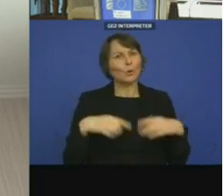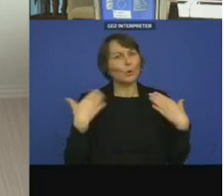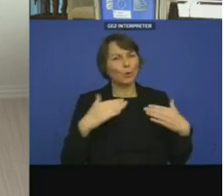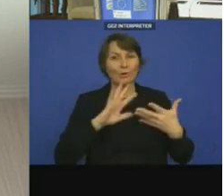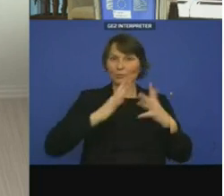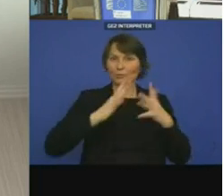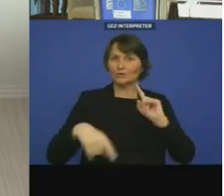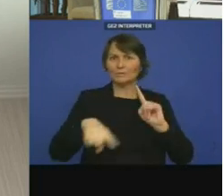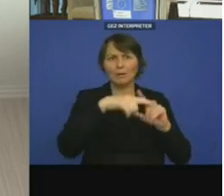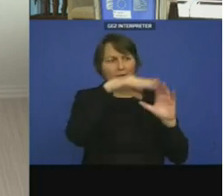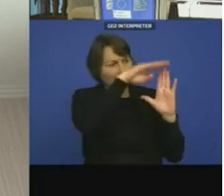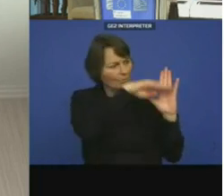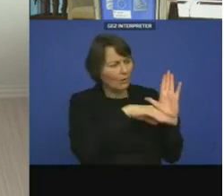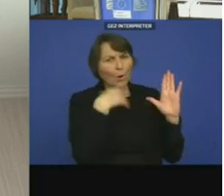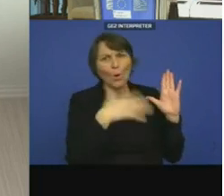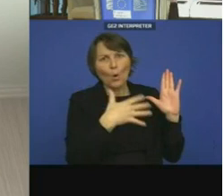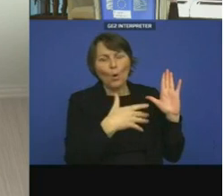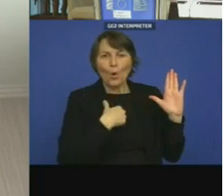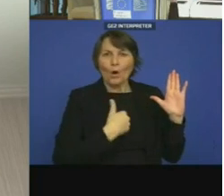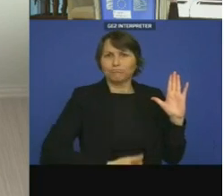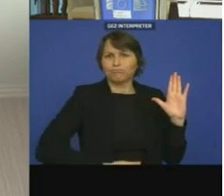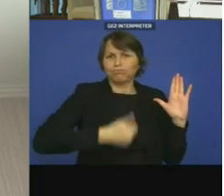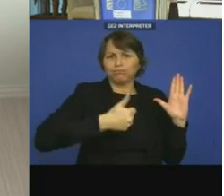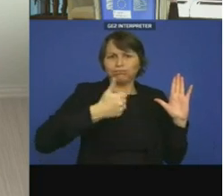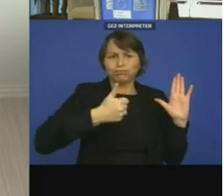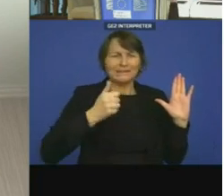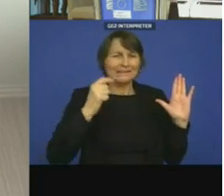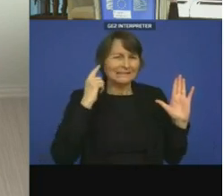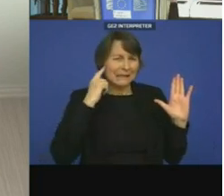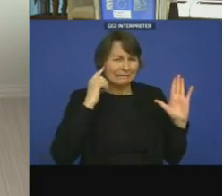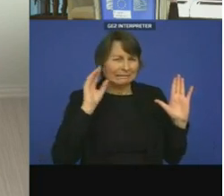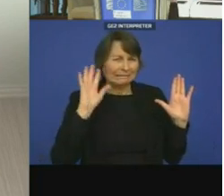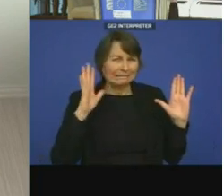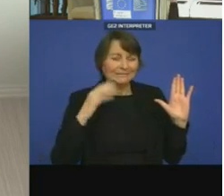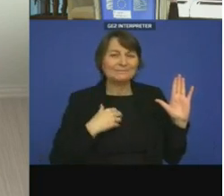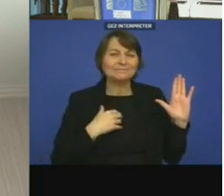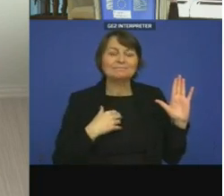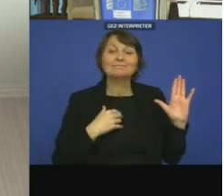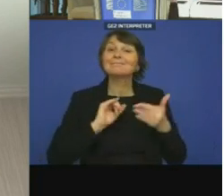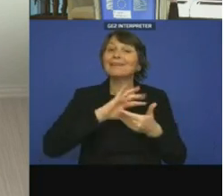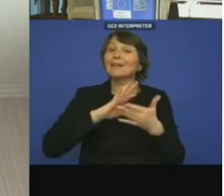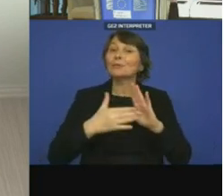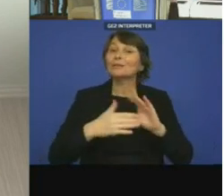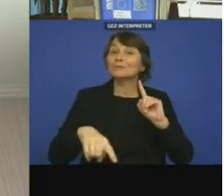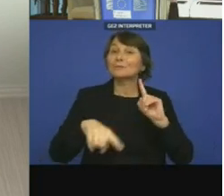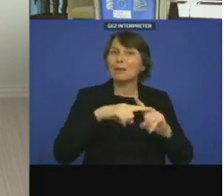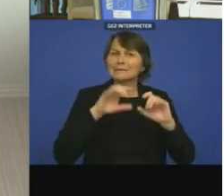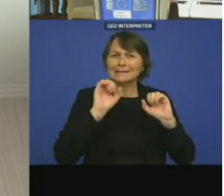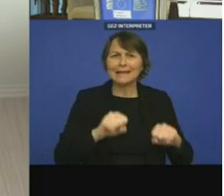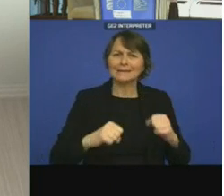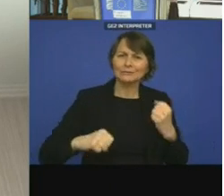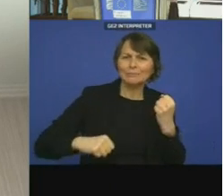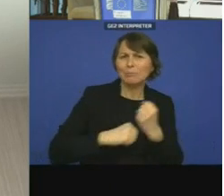Plus program. From grassroots to elite sports, Erasmus Plus is key to supporting